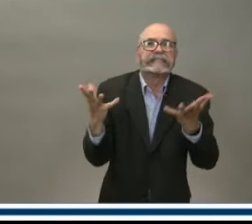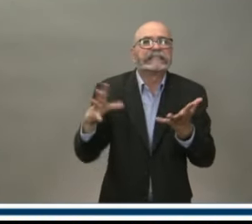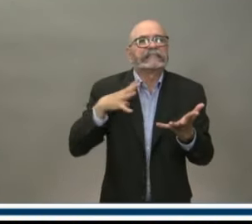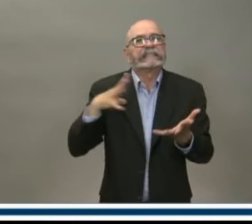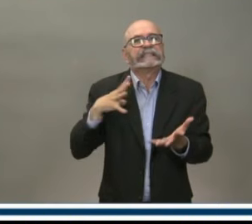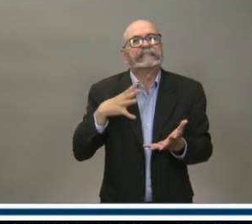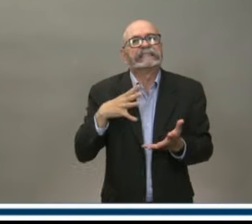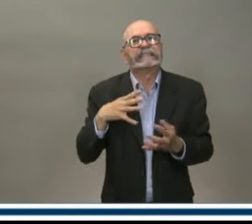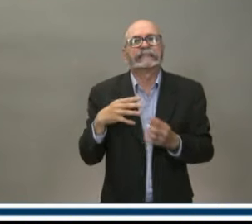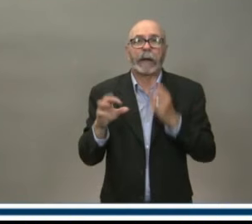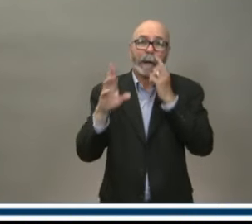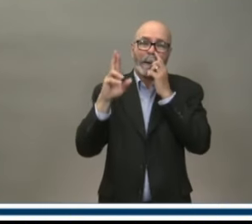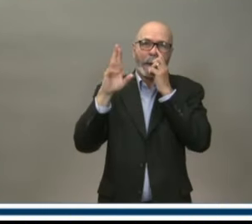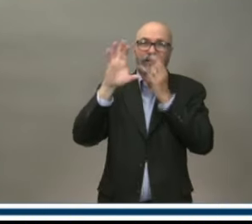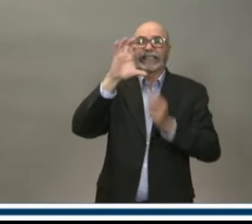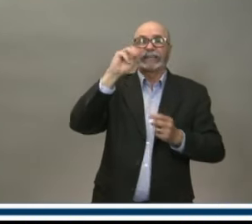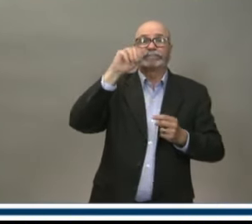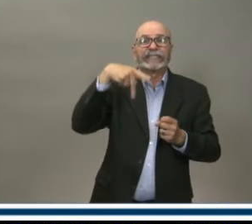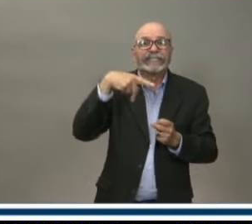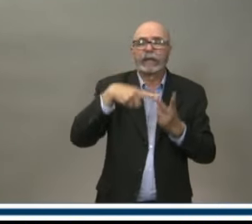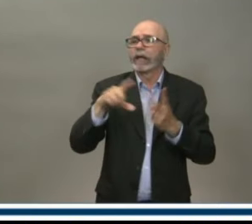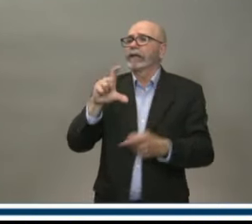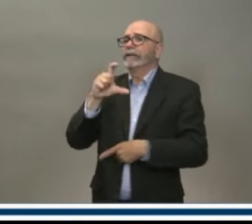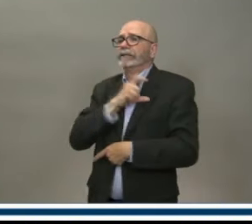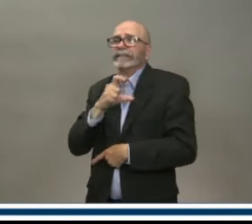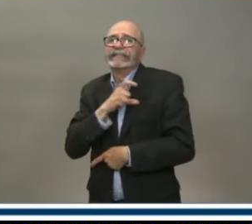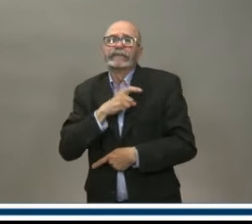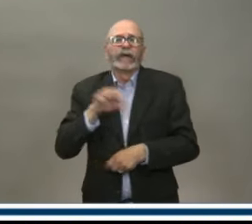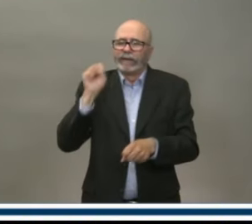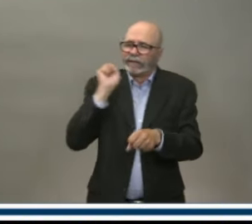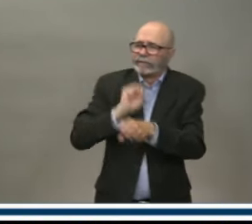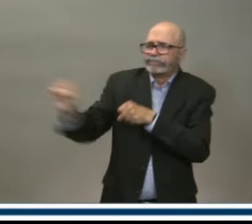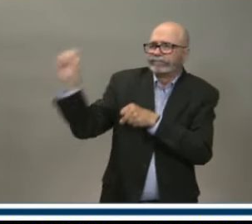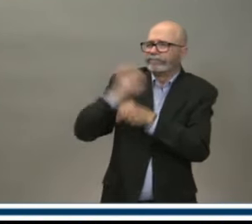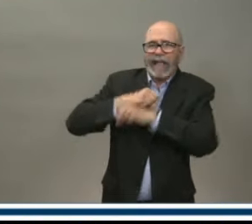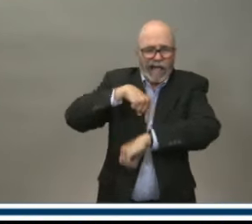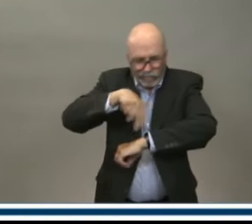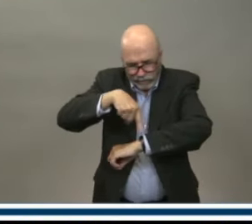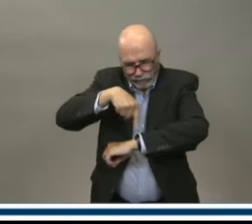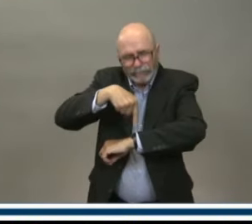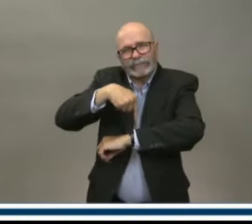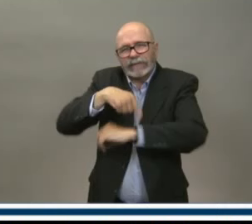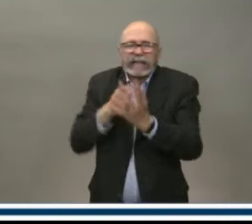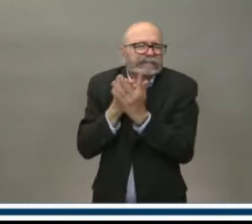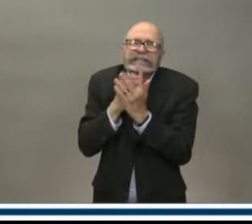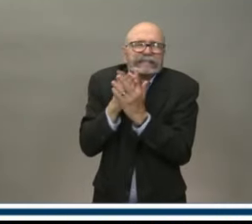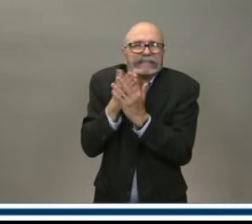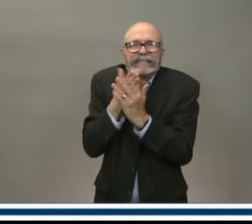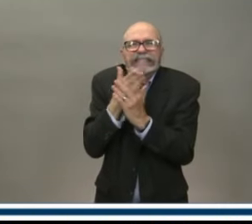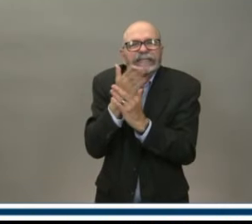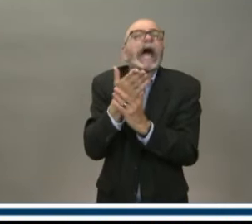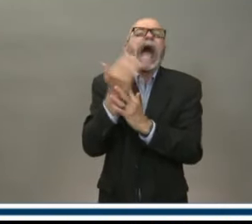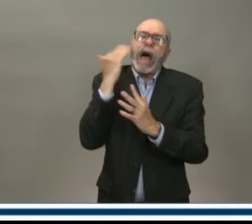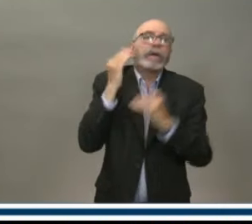RCMP, other police, they're working long hours. They are being provided necessary food and water, etc.